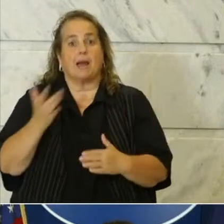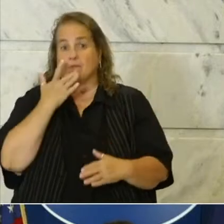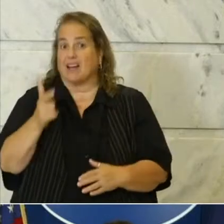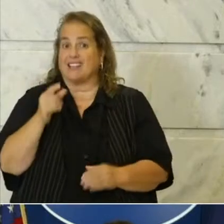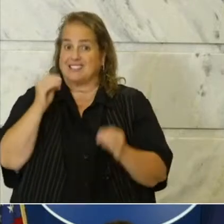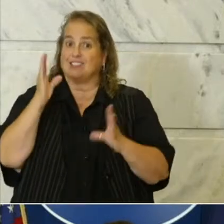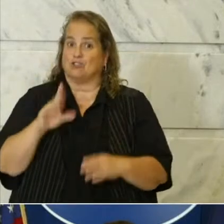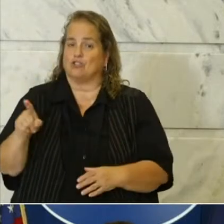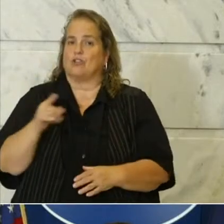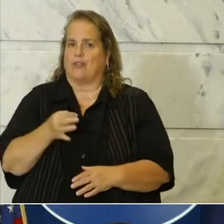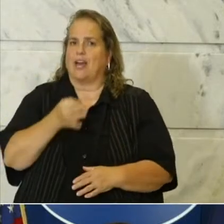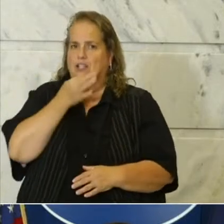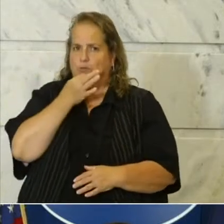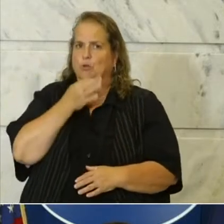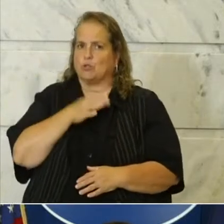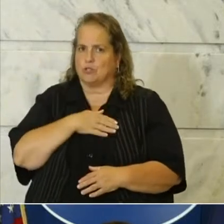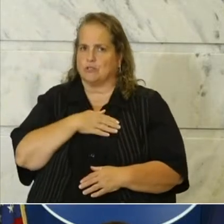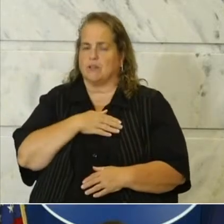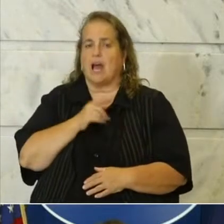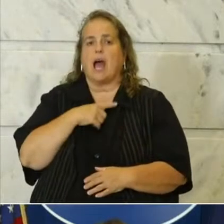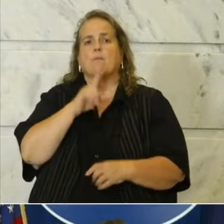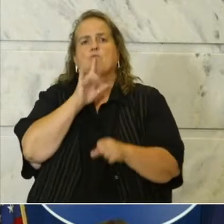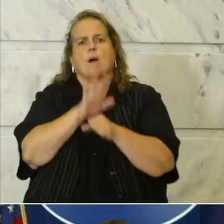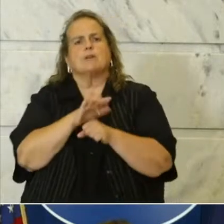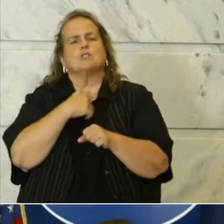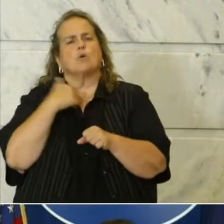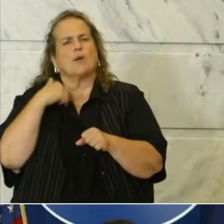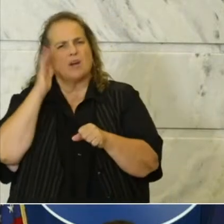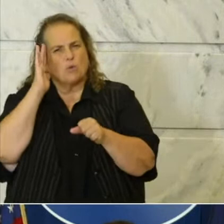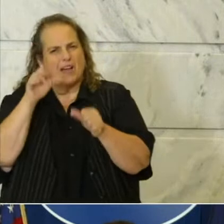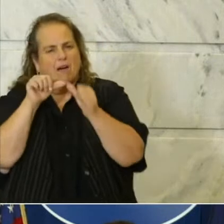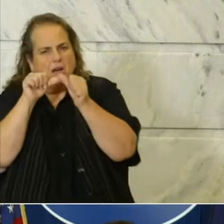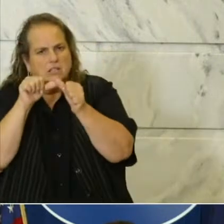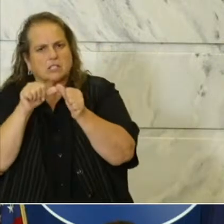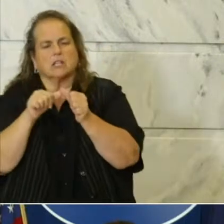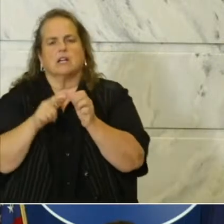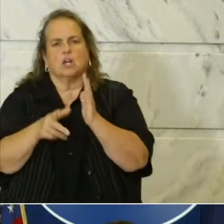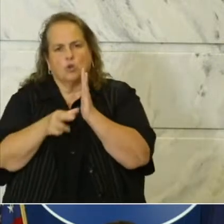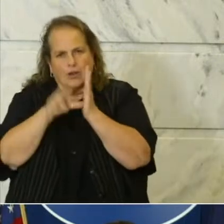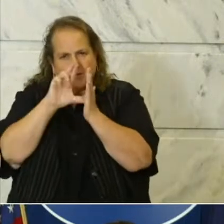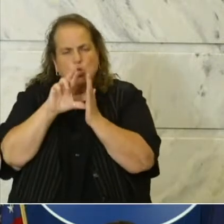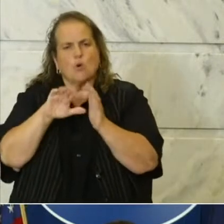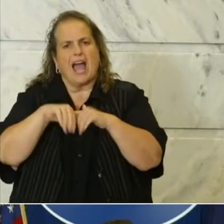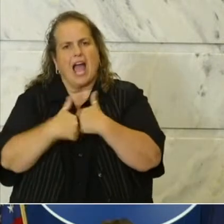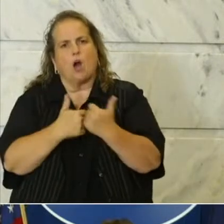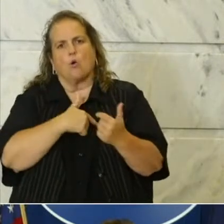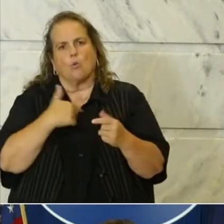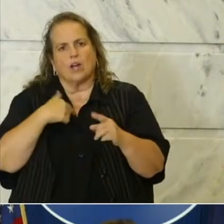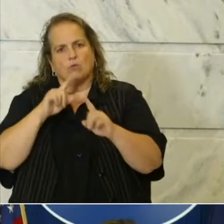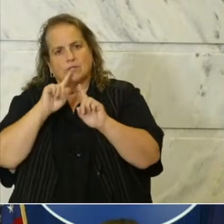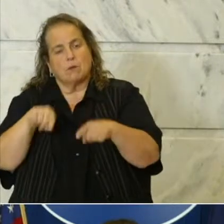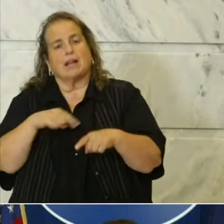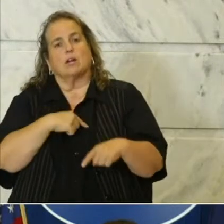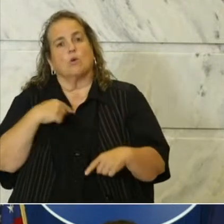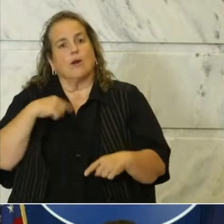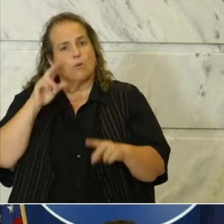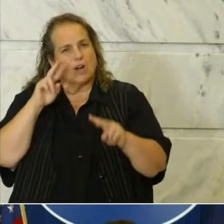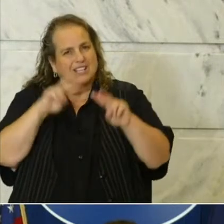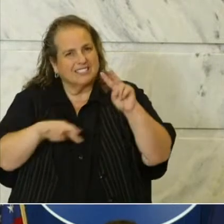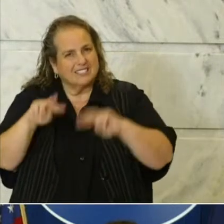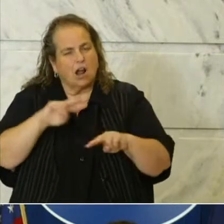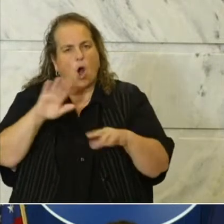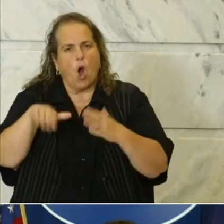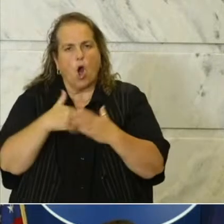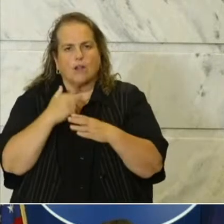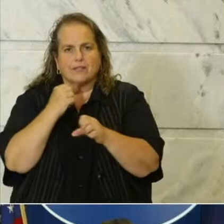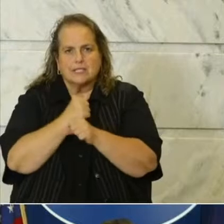experts. I promise that we will constantly review how we are responding, and we will look to the statistics